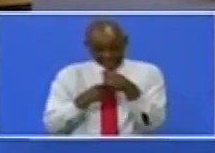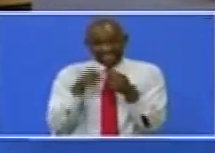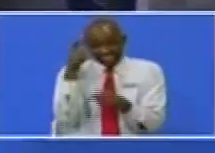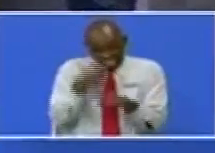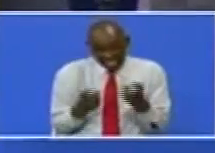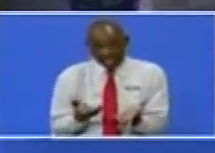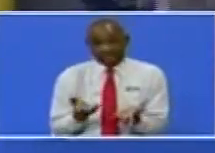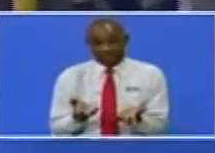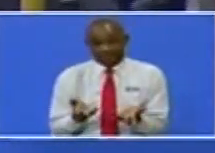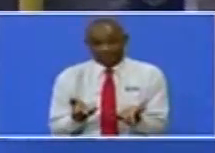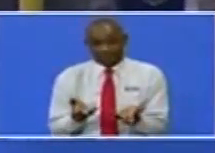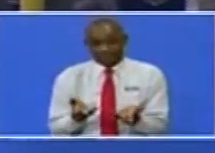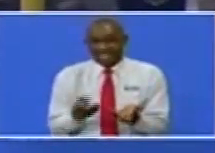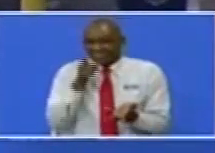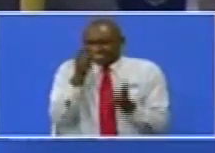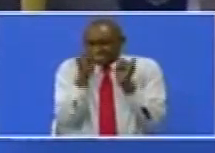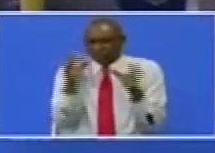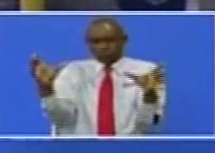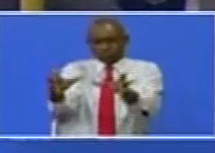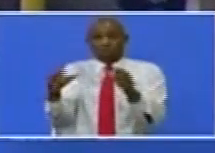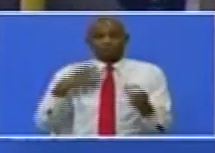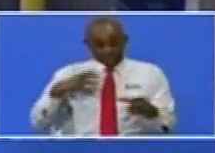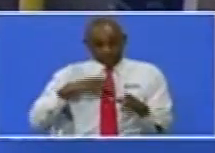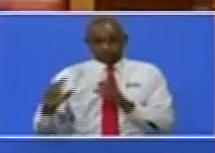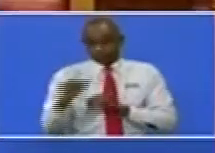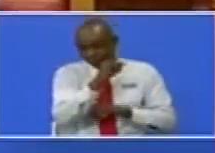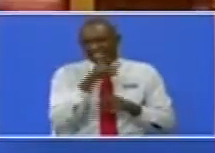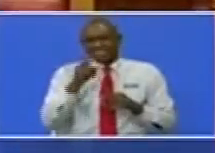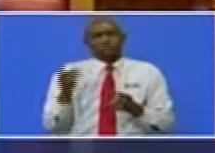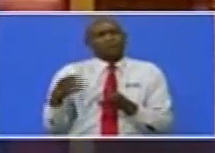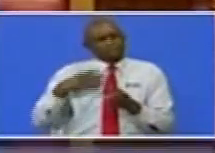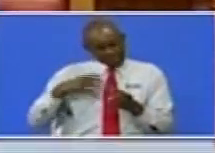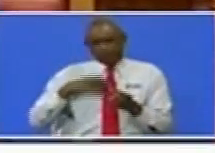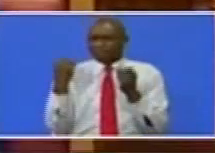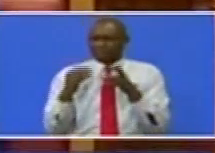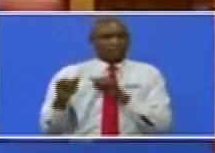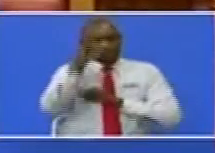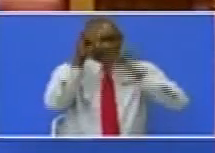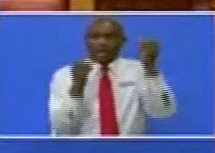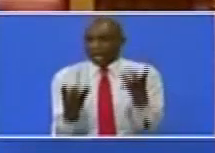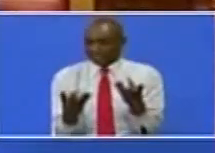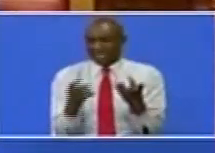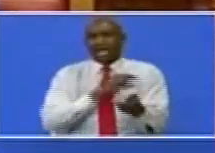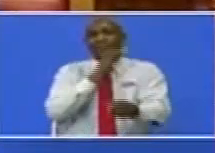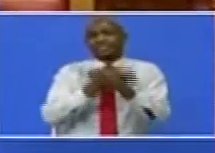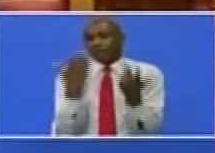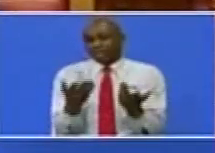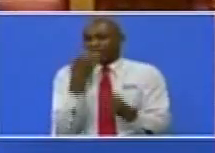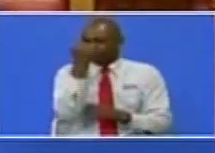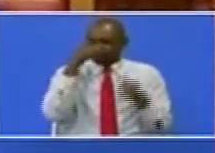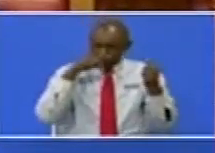May of this year. And these new terminals will increase our passenger handling capacity by